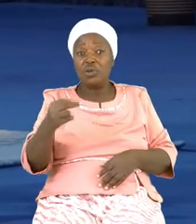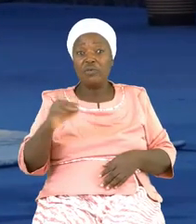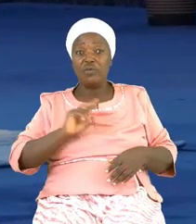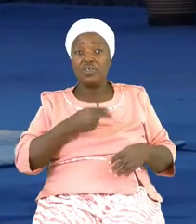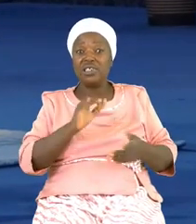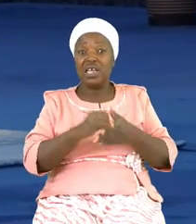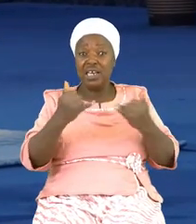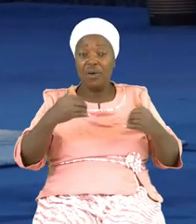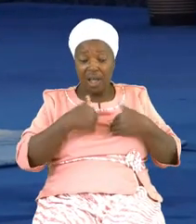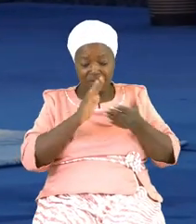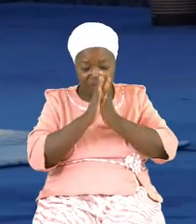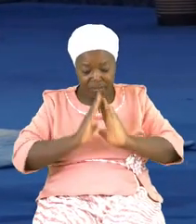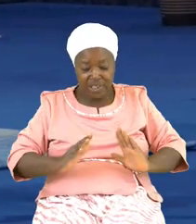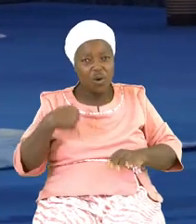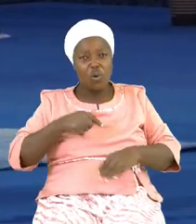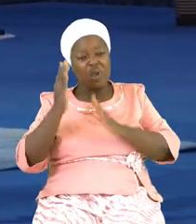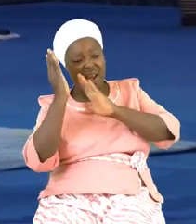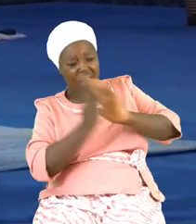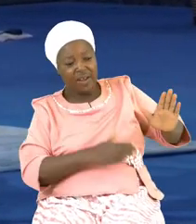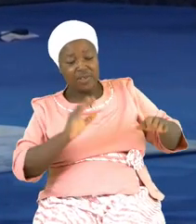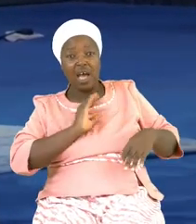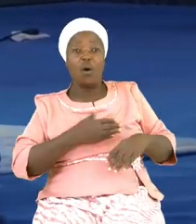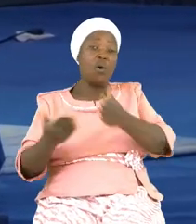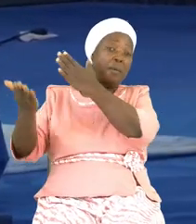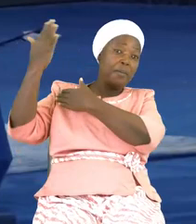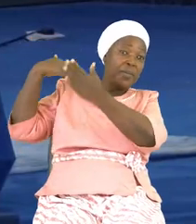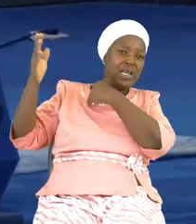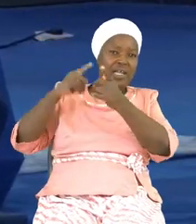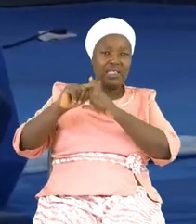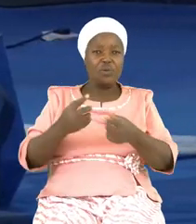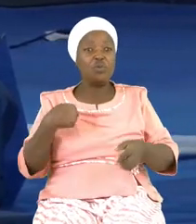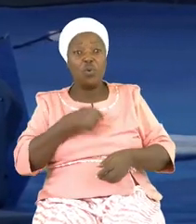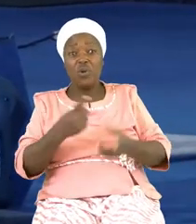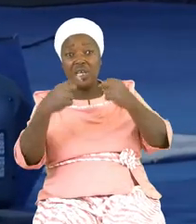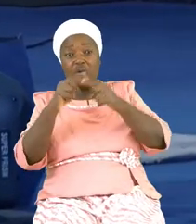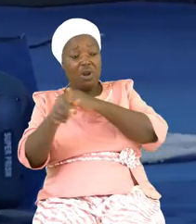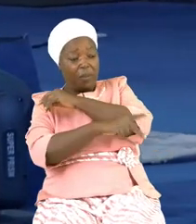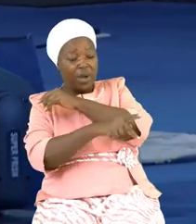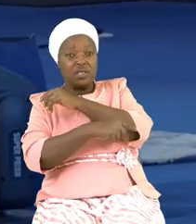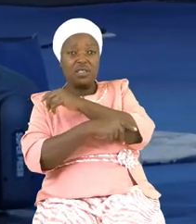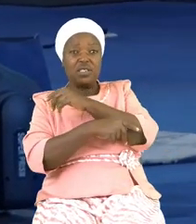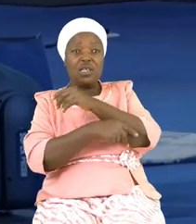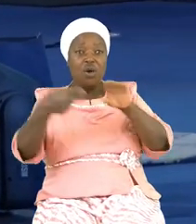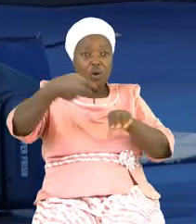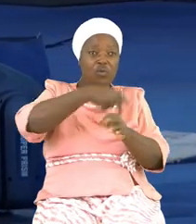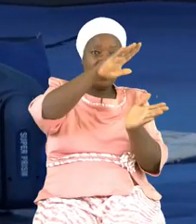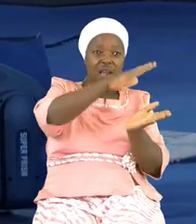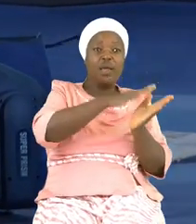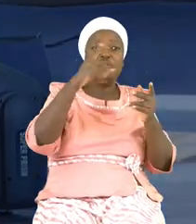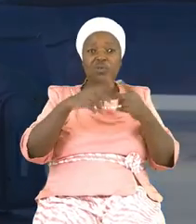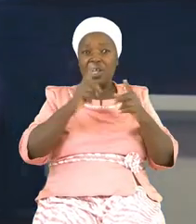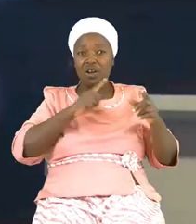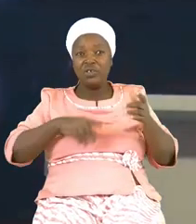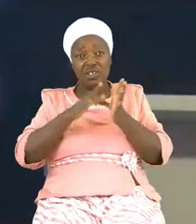let our past, and we came to the Passover Lamb, to the Lord Jesus Christ, and